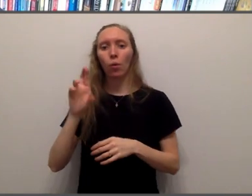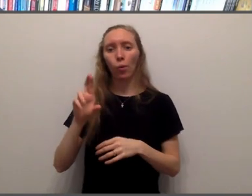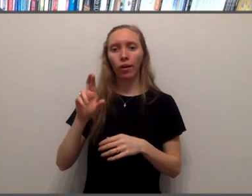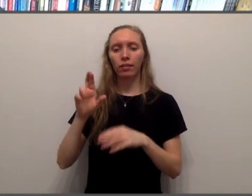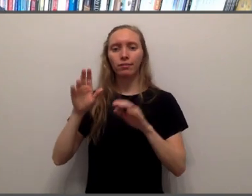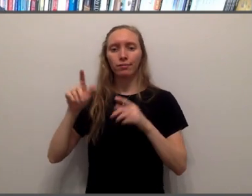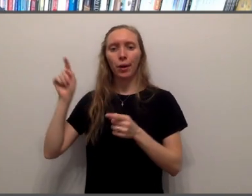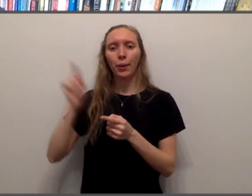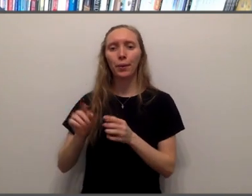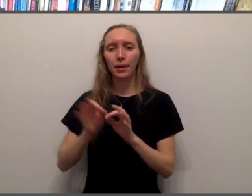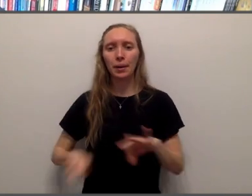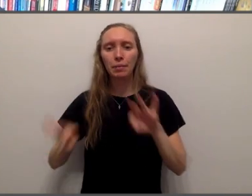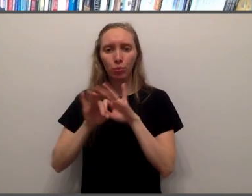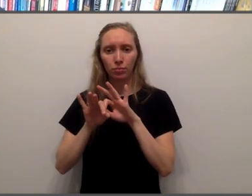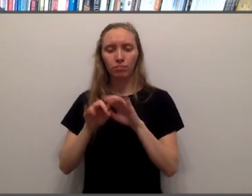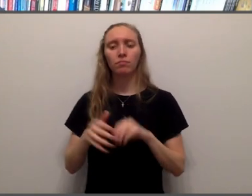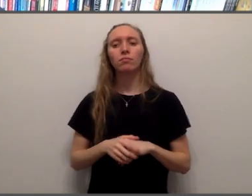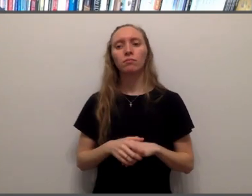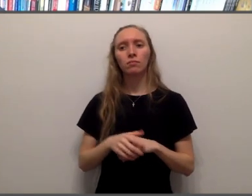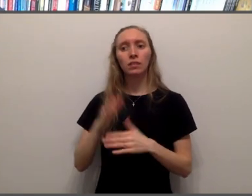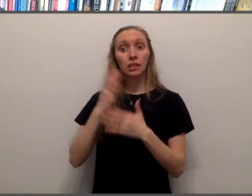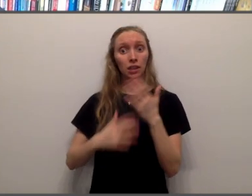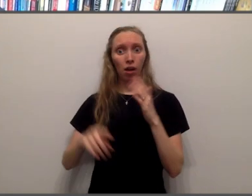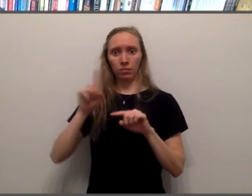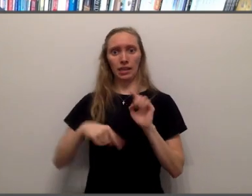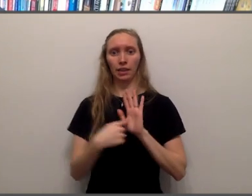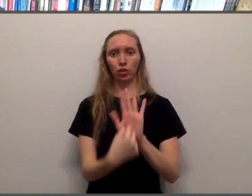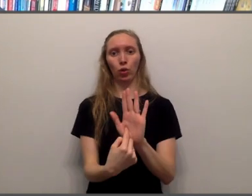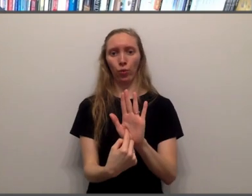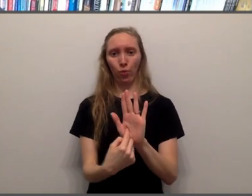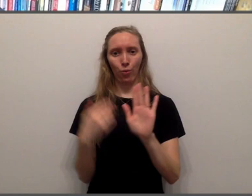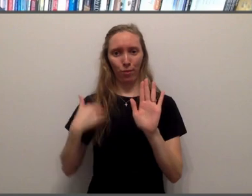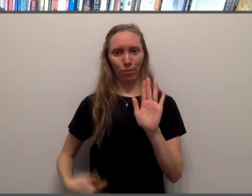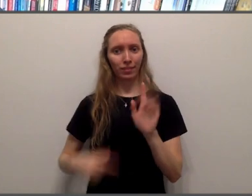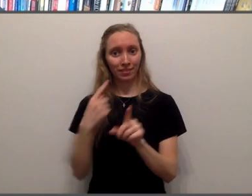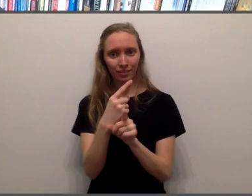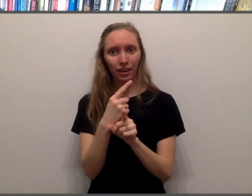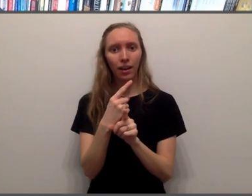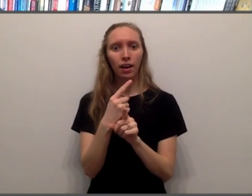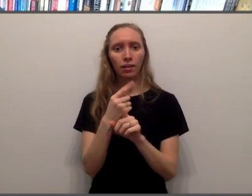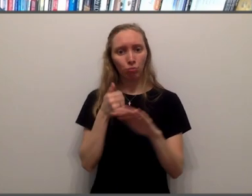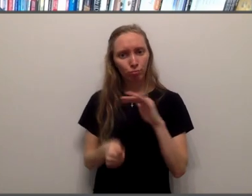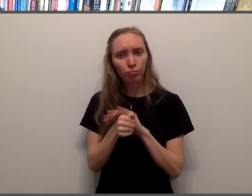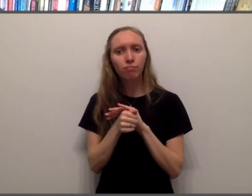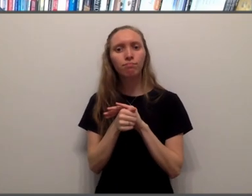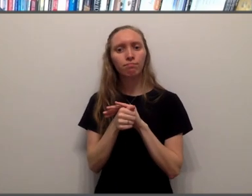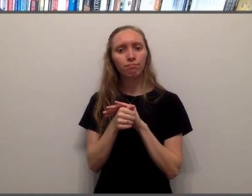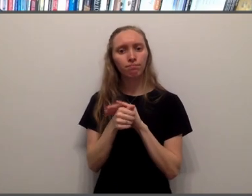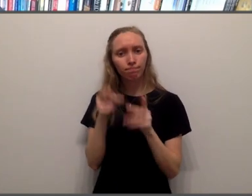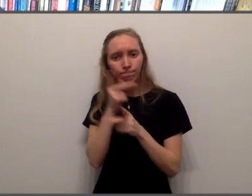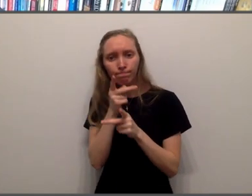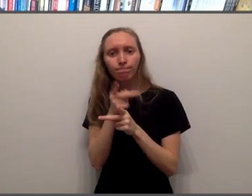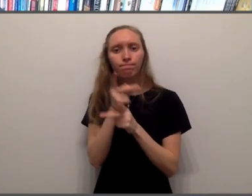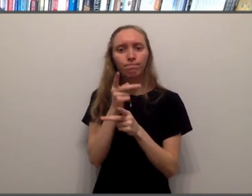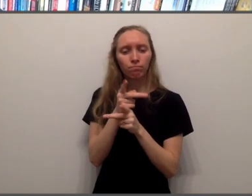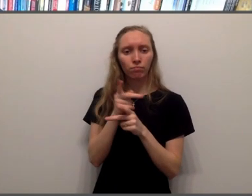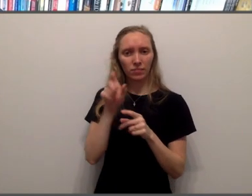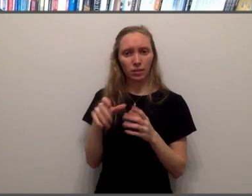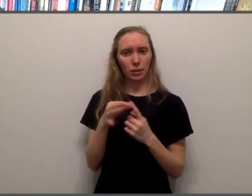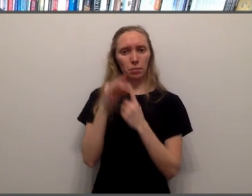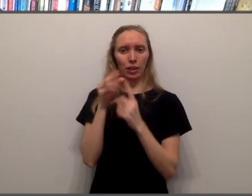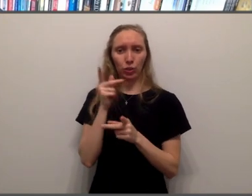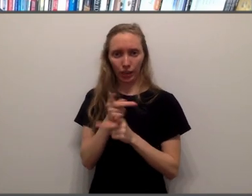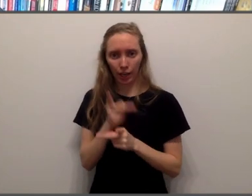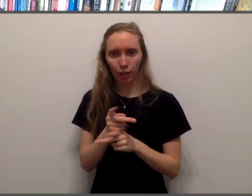parts so that that should not be seen, while the more honorable parts do not require this special care. So God has put the